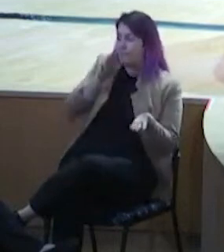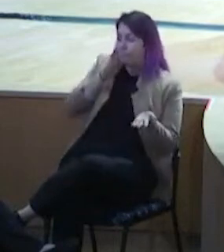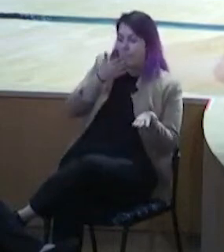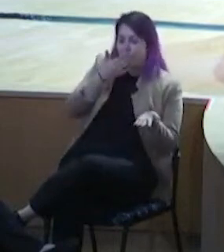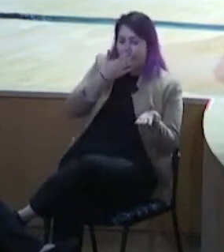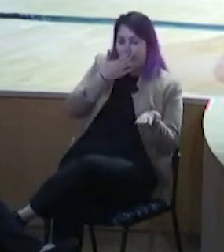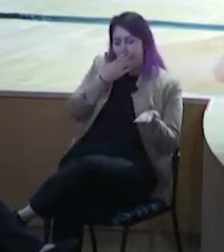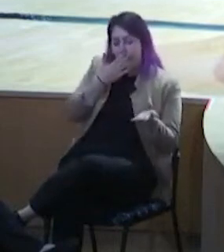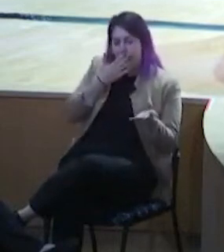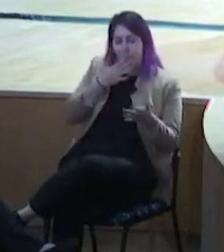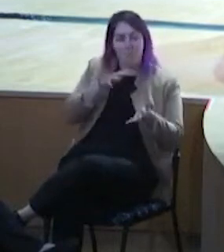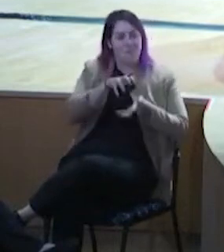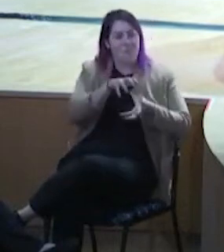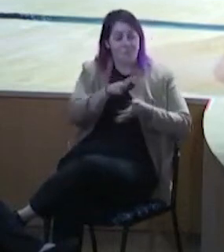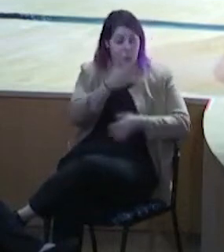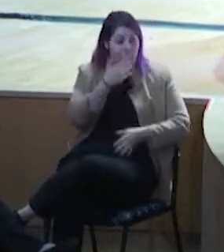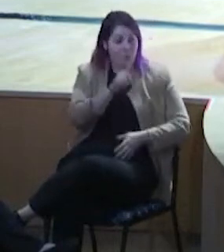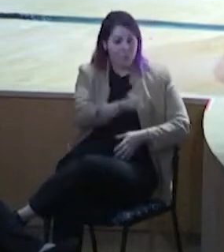It's a big question, I know.